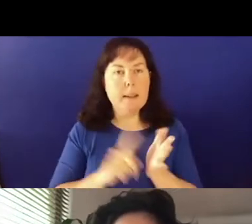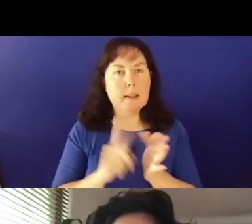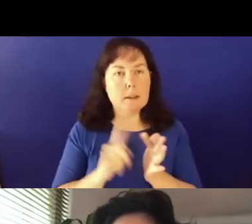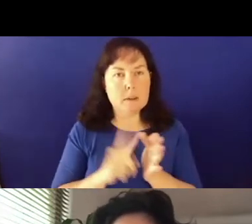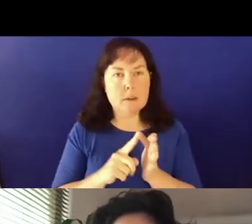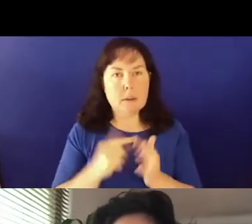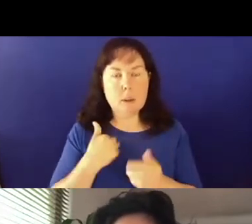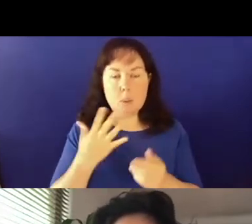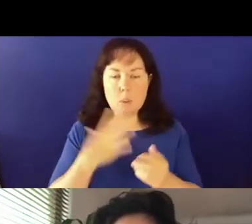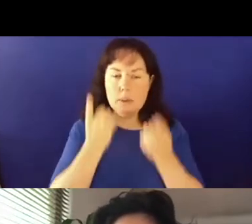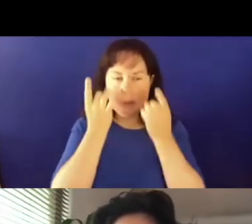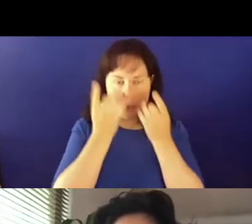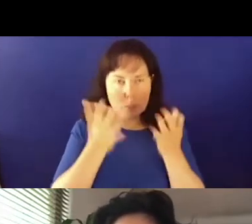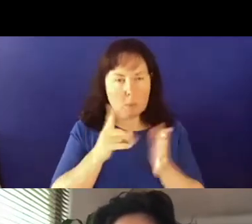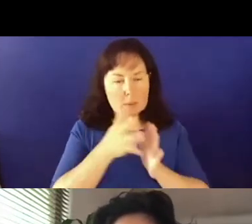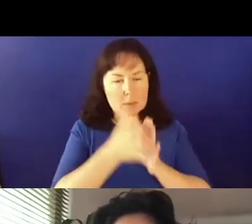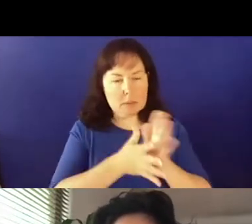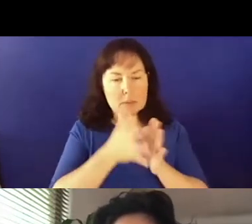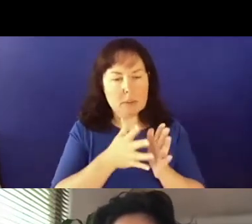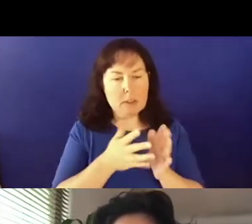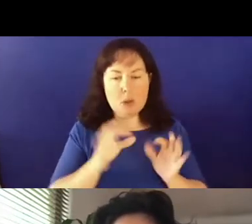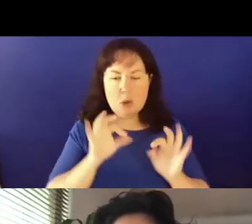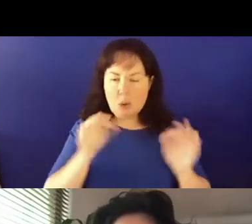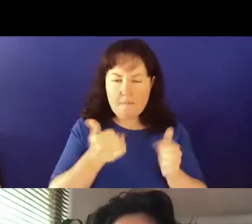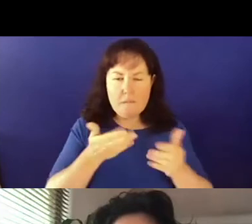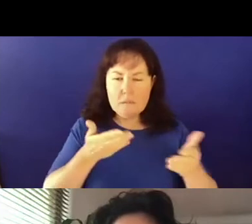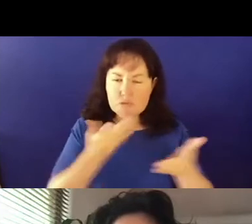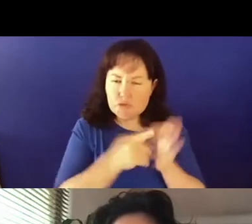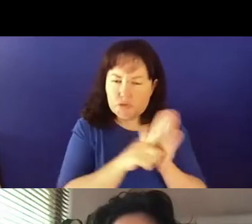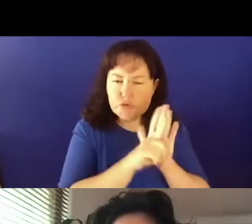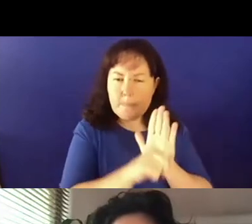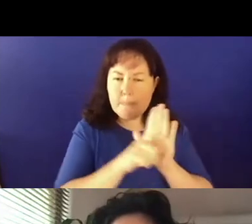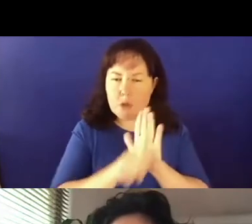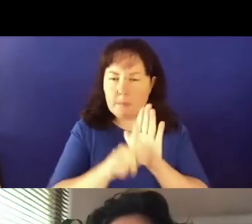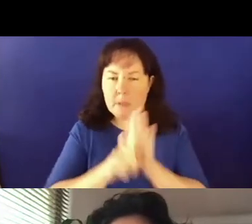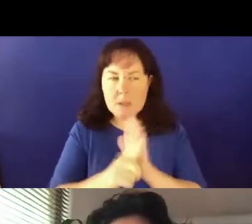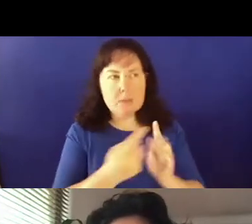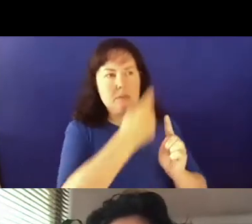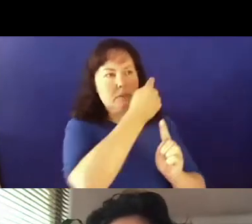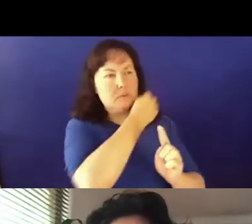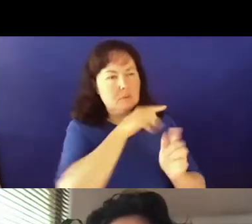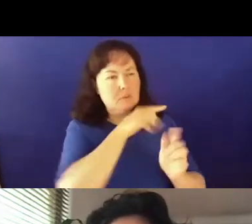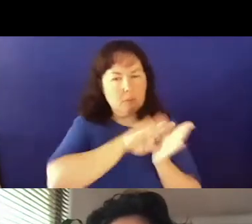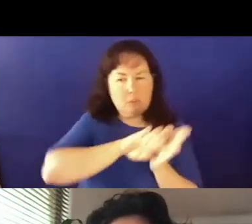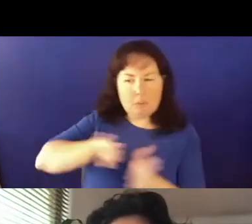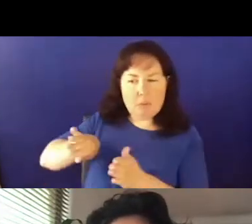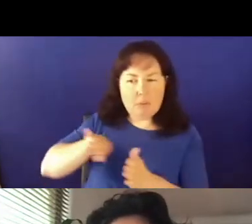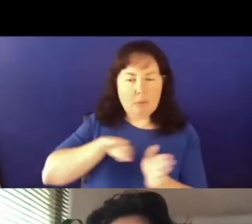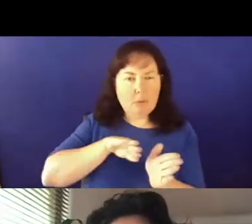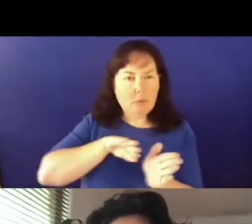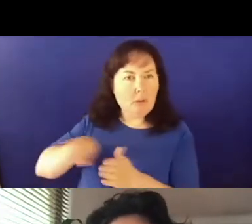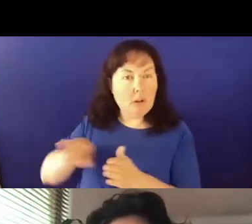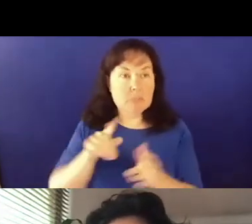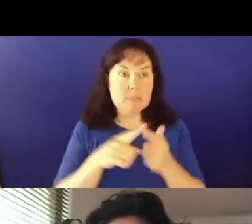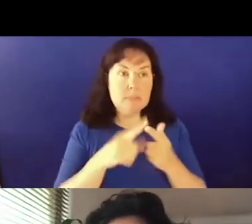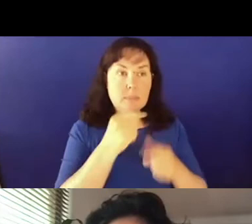or historically excluded, which is in the guidelines. So a panelist L has asked the question around, being queer but being